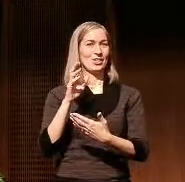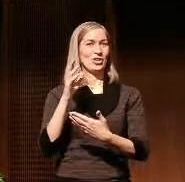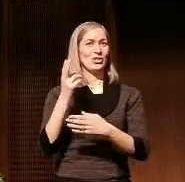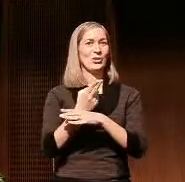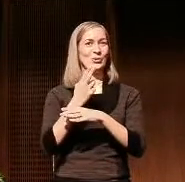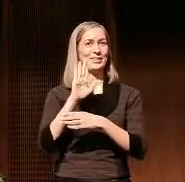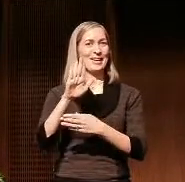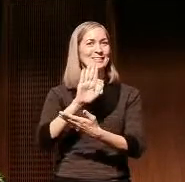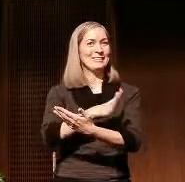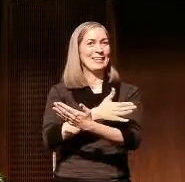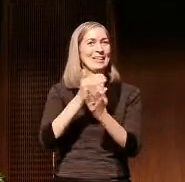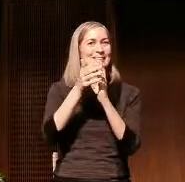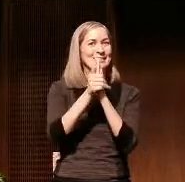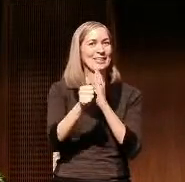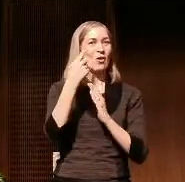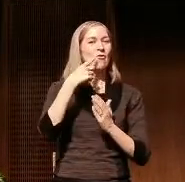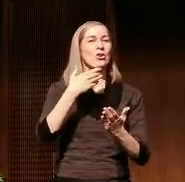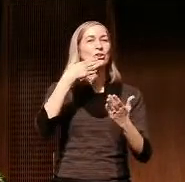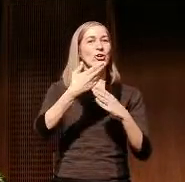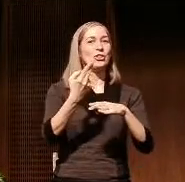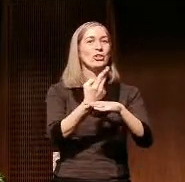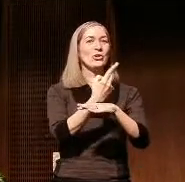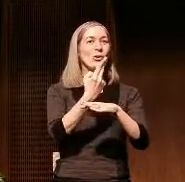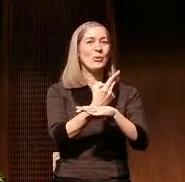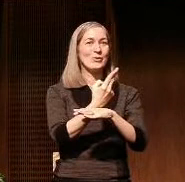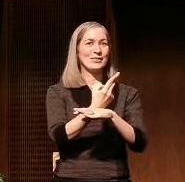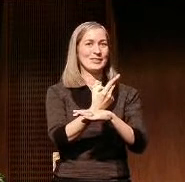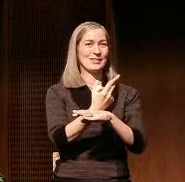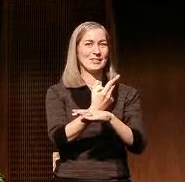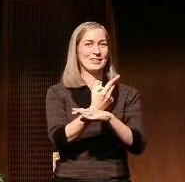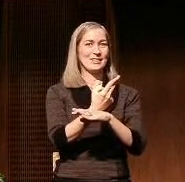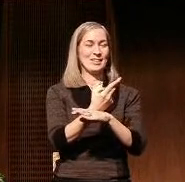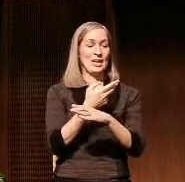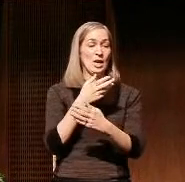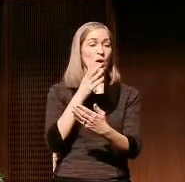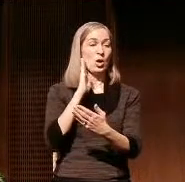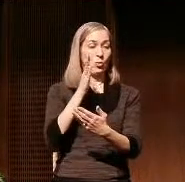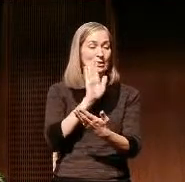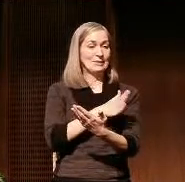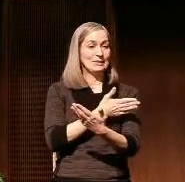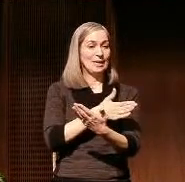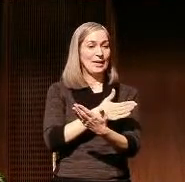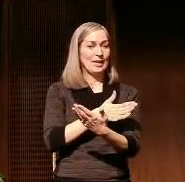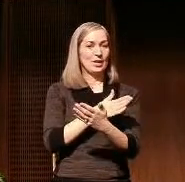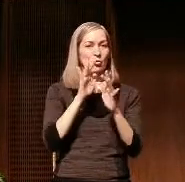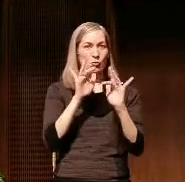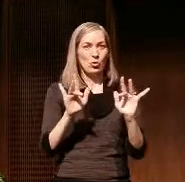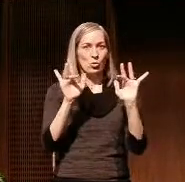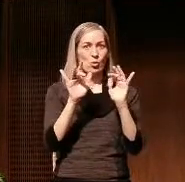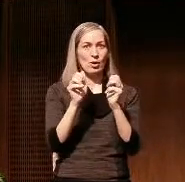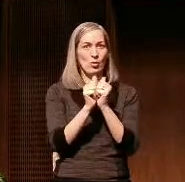use, singing and recording with local congregations.